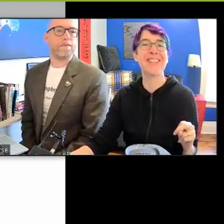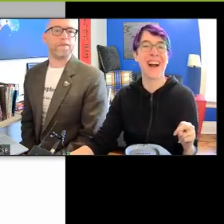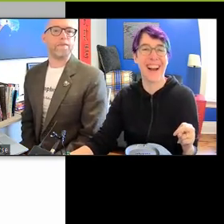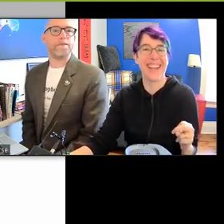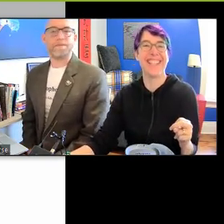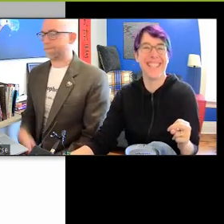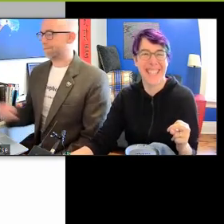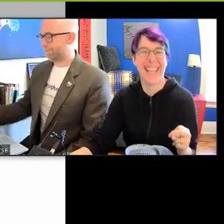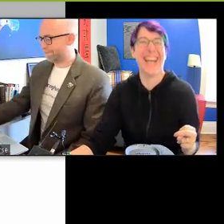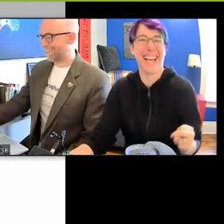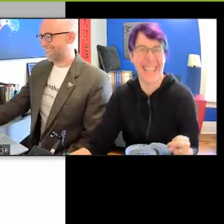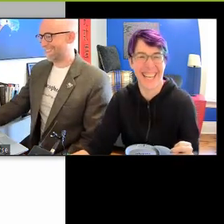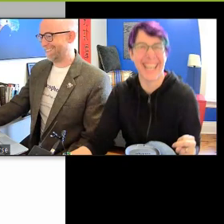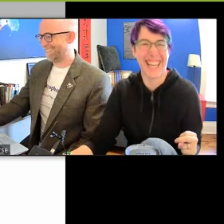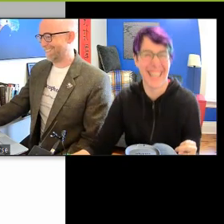in charge.